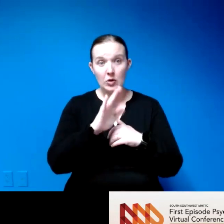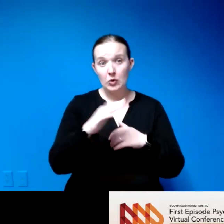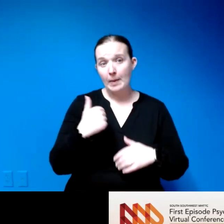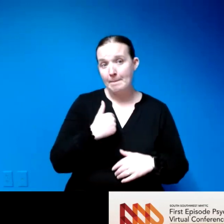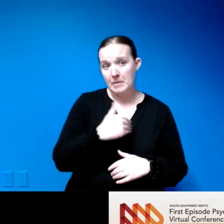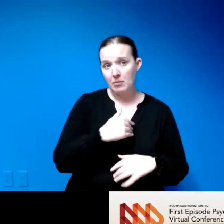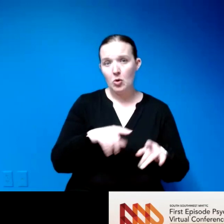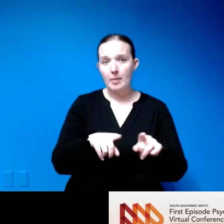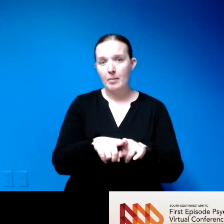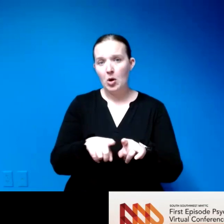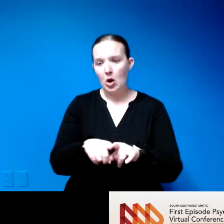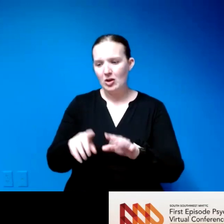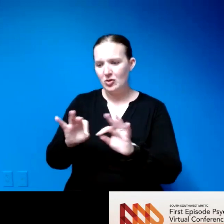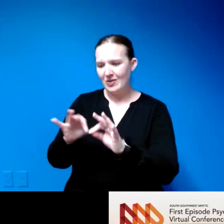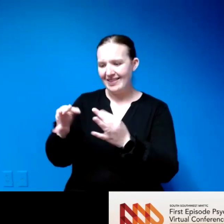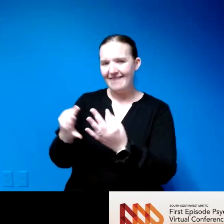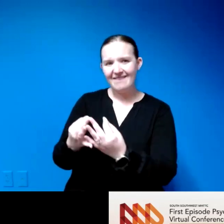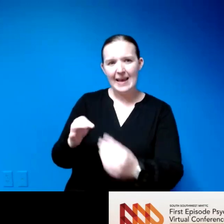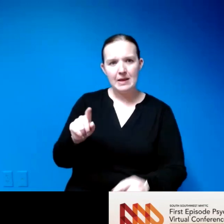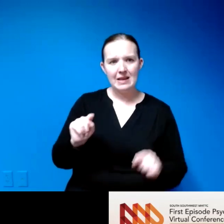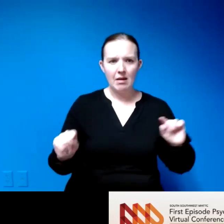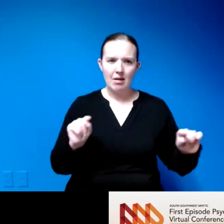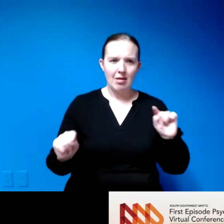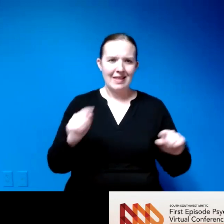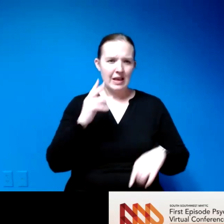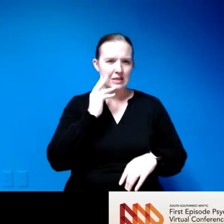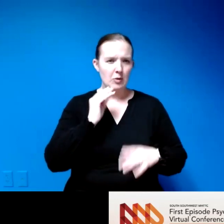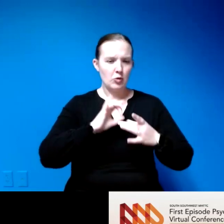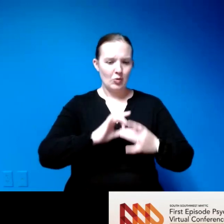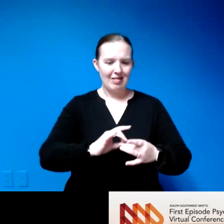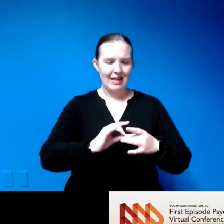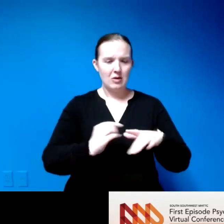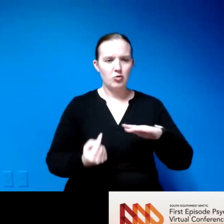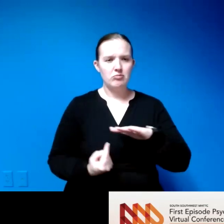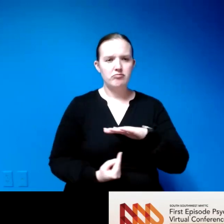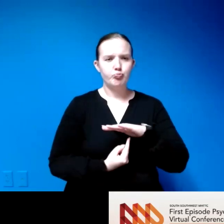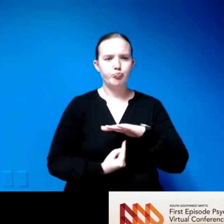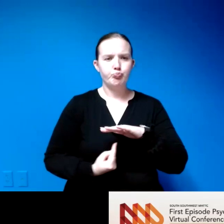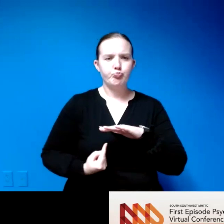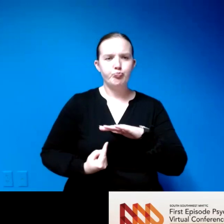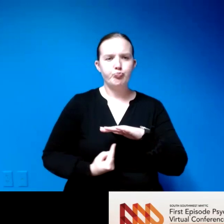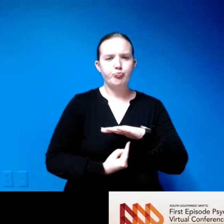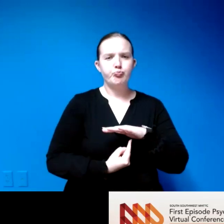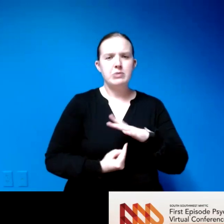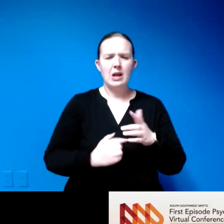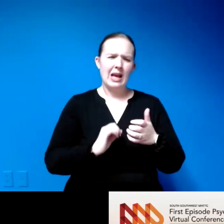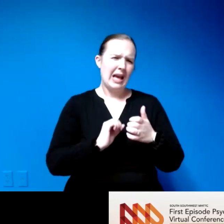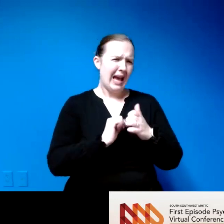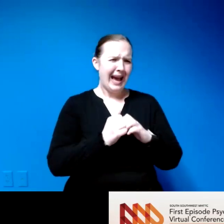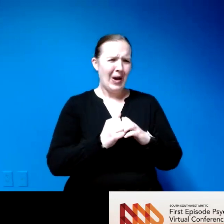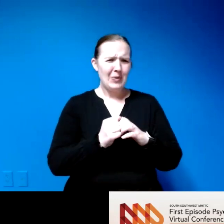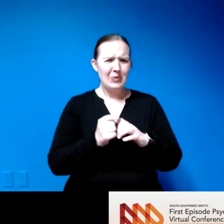members as well as your families experience around isolation. How do you help